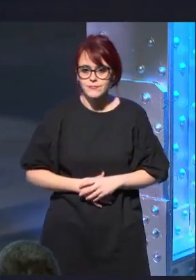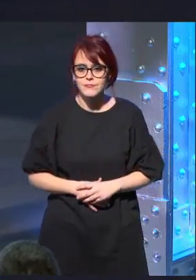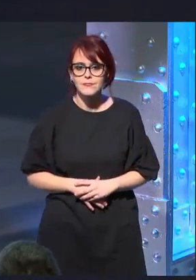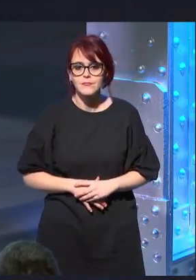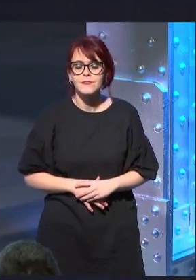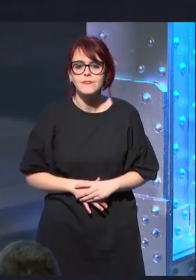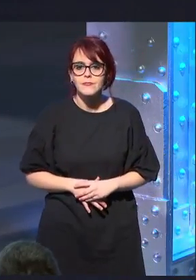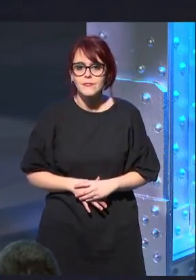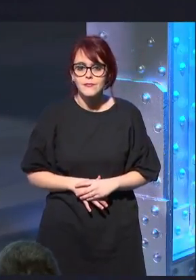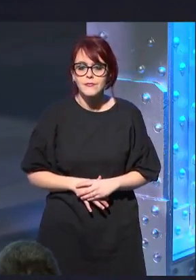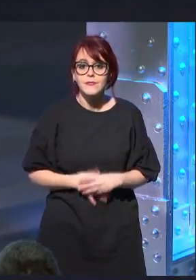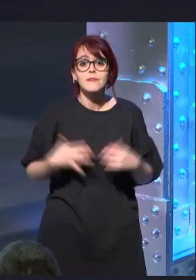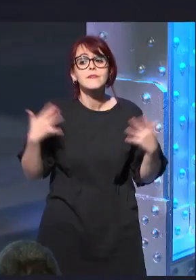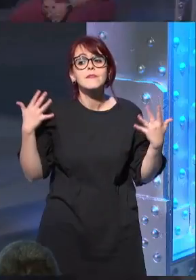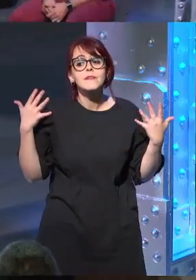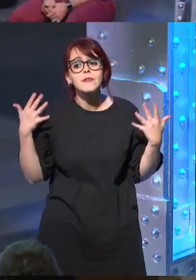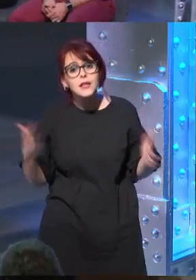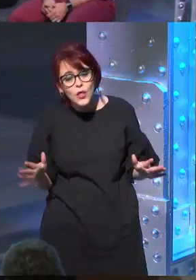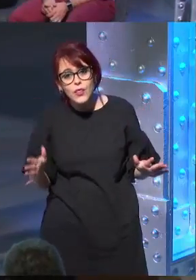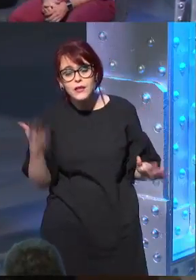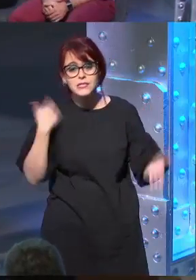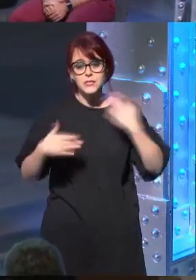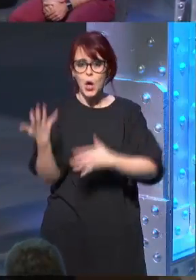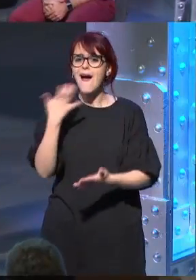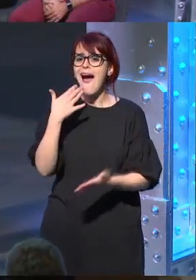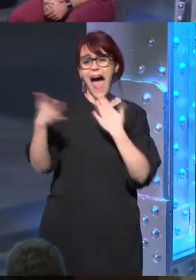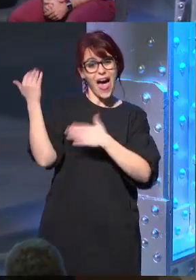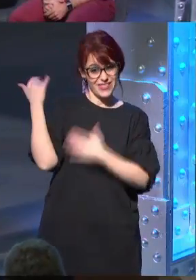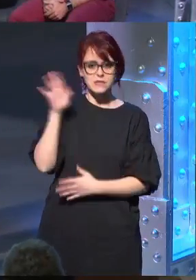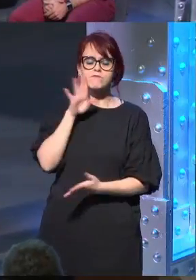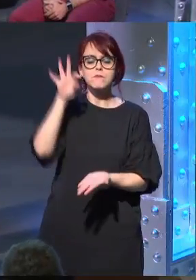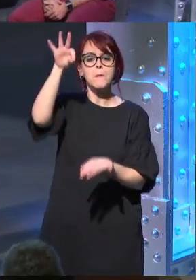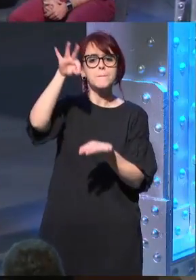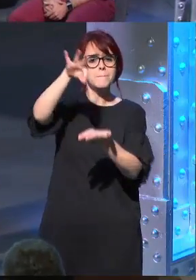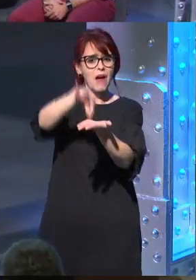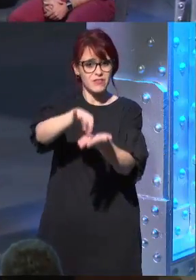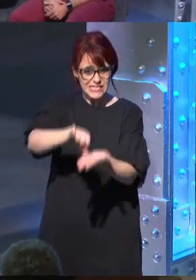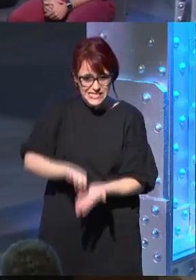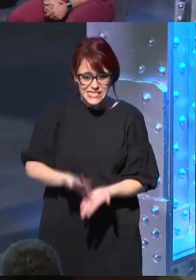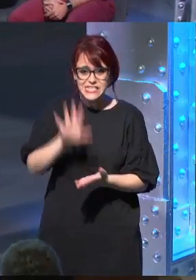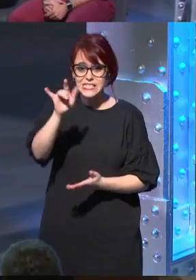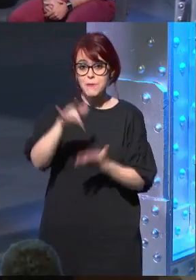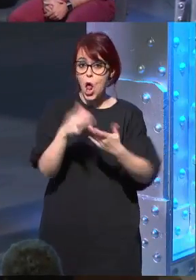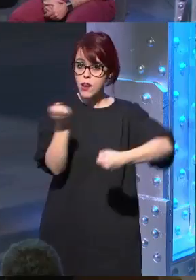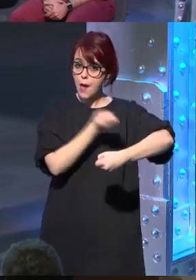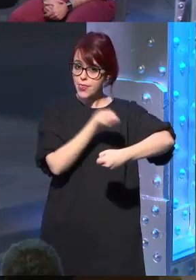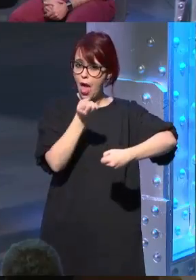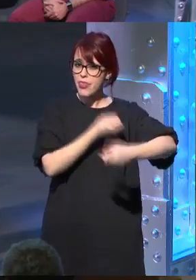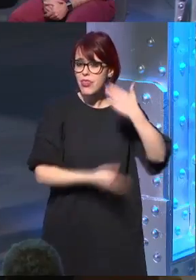I'm at my field, but I don't say where my field is, for instance. I used to do it before,